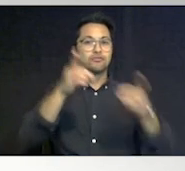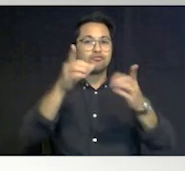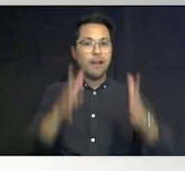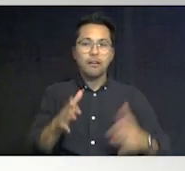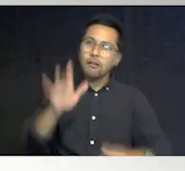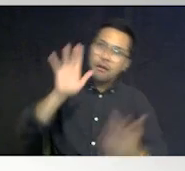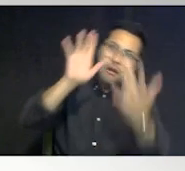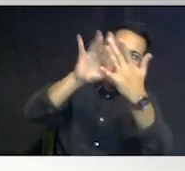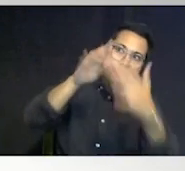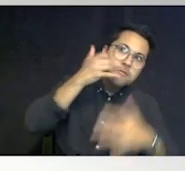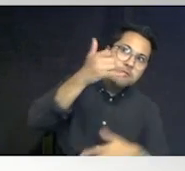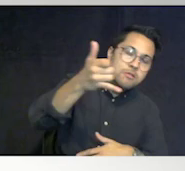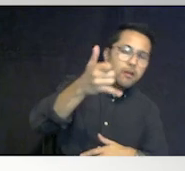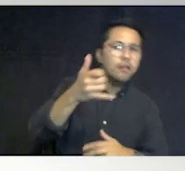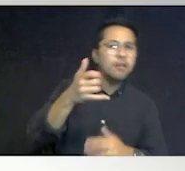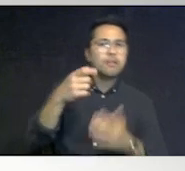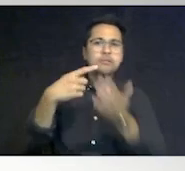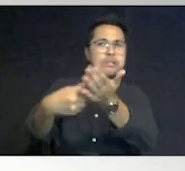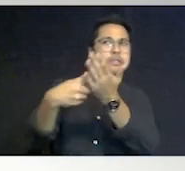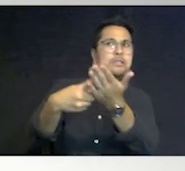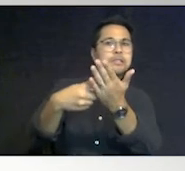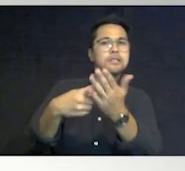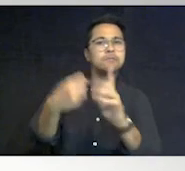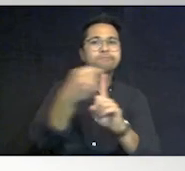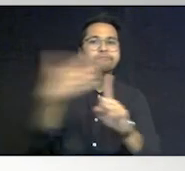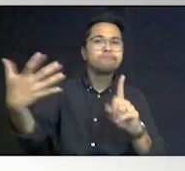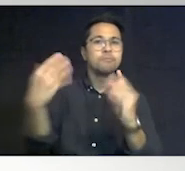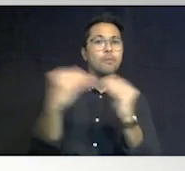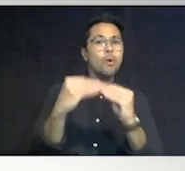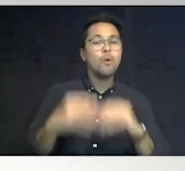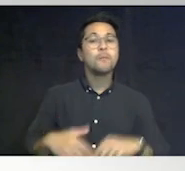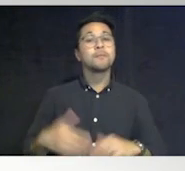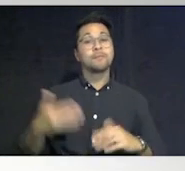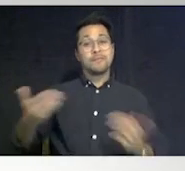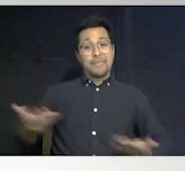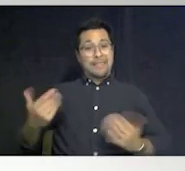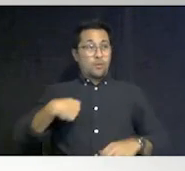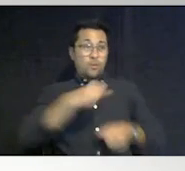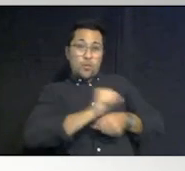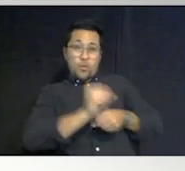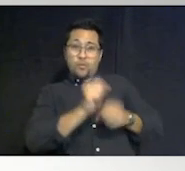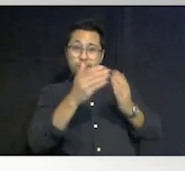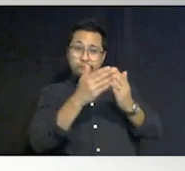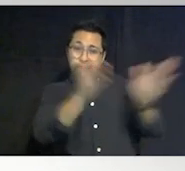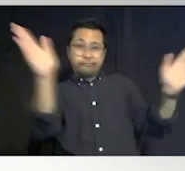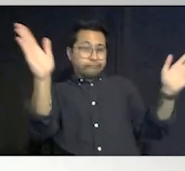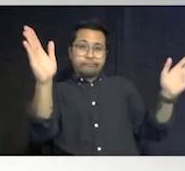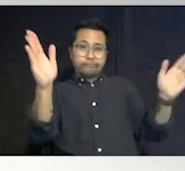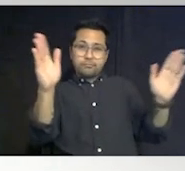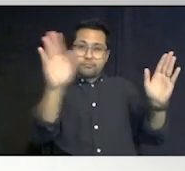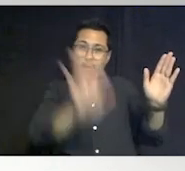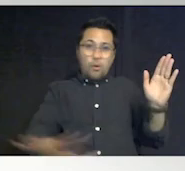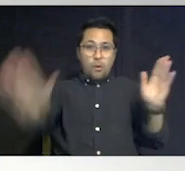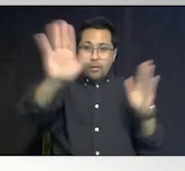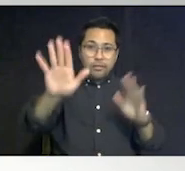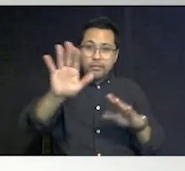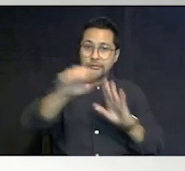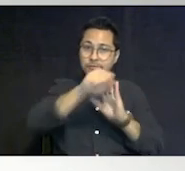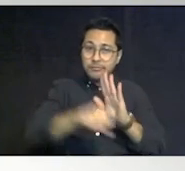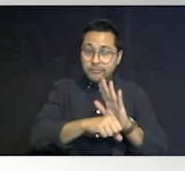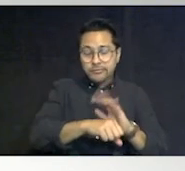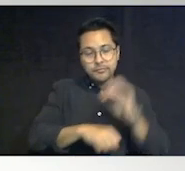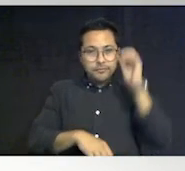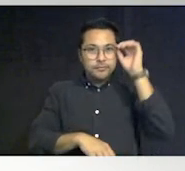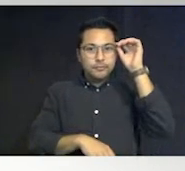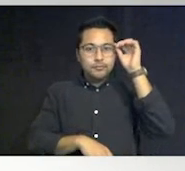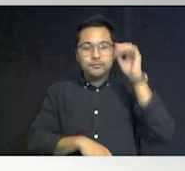about opening up that conversation. Family Network on Disabilities, we work statewide, Pensacola down to the Florida Keys. And I can tell